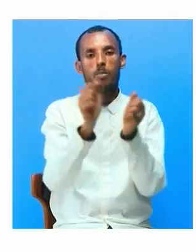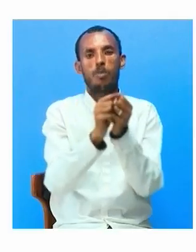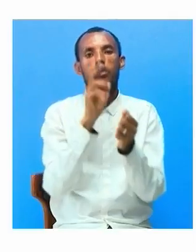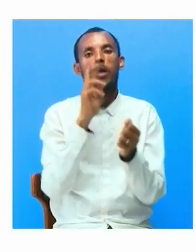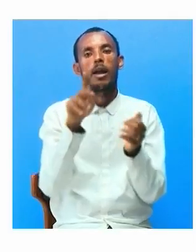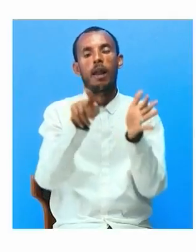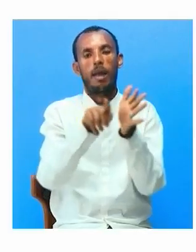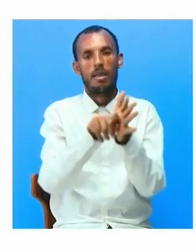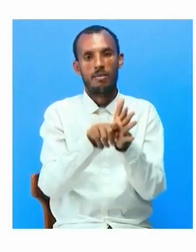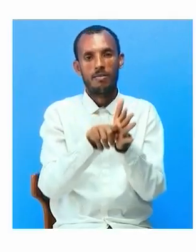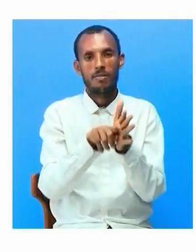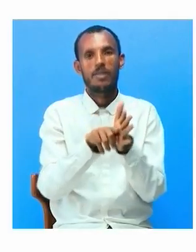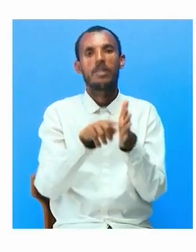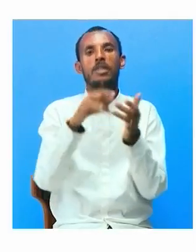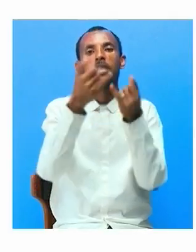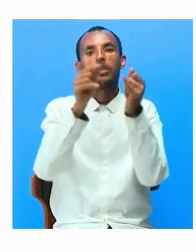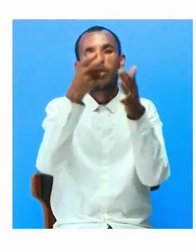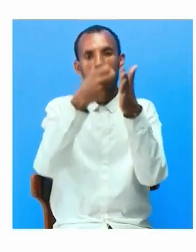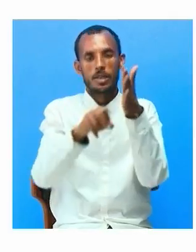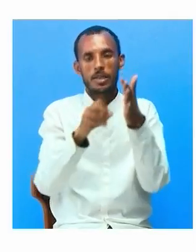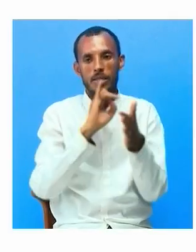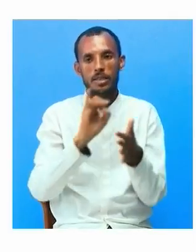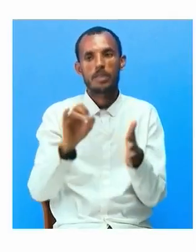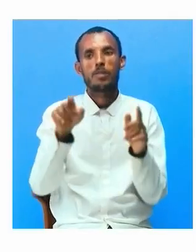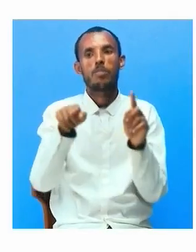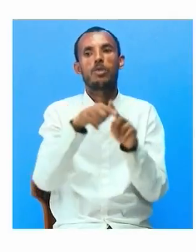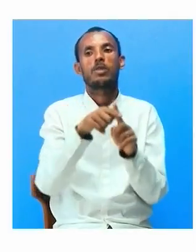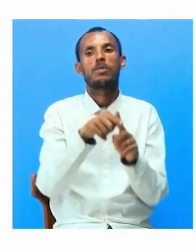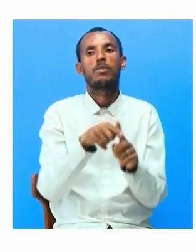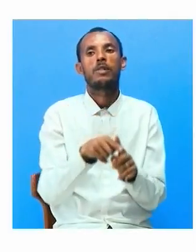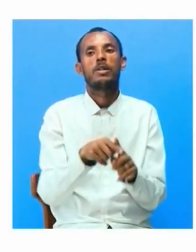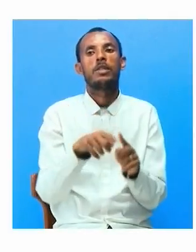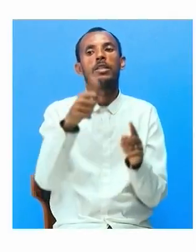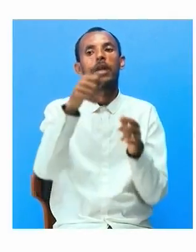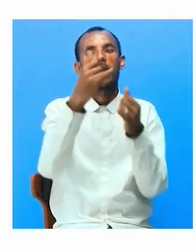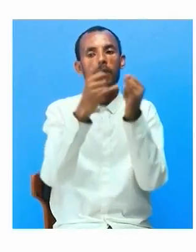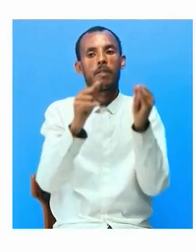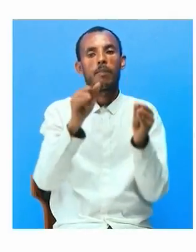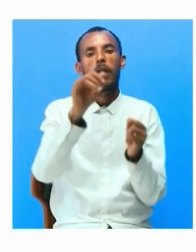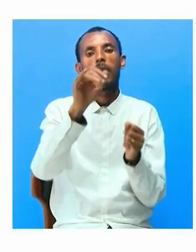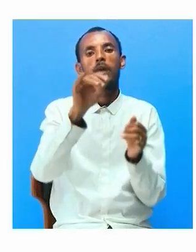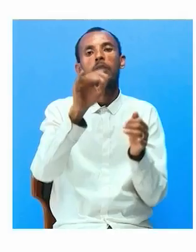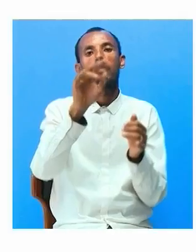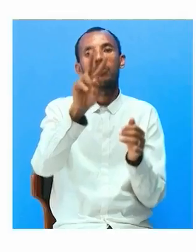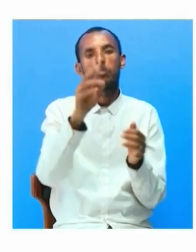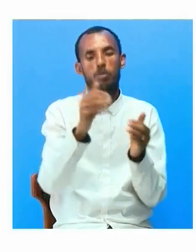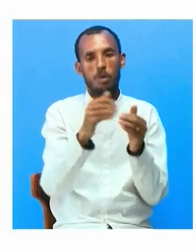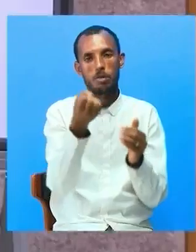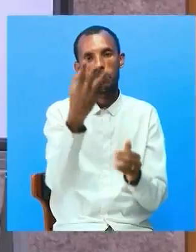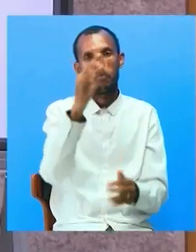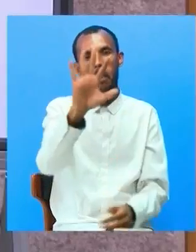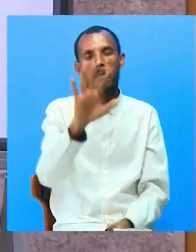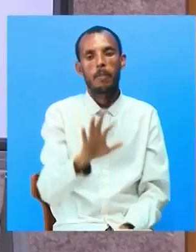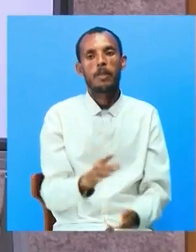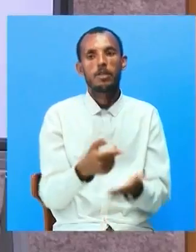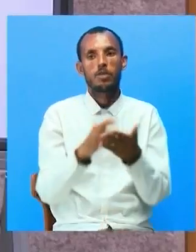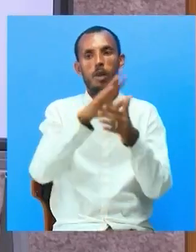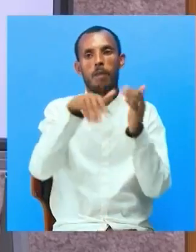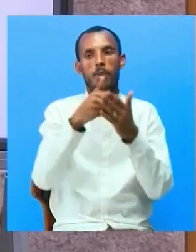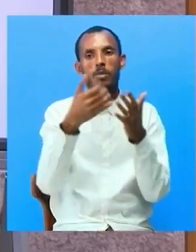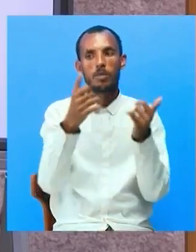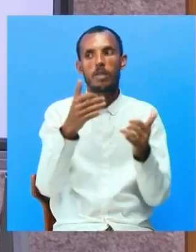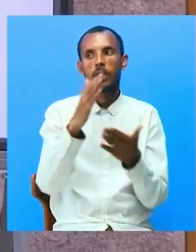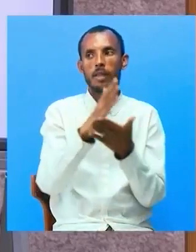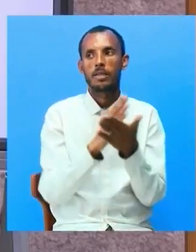both are negative, the quotient is this positive. 10 divided by 2 gives us 5. The answer will be positive 5. This is all about